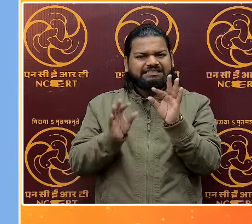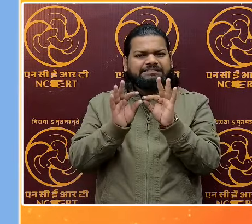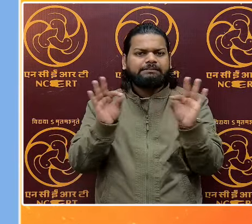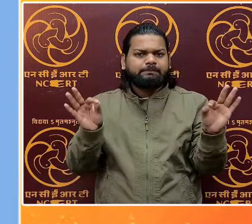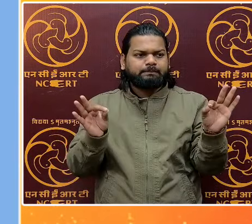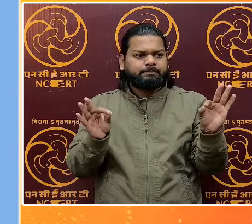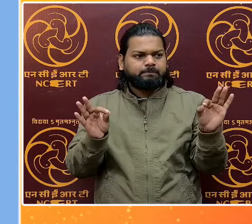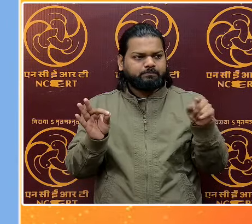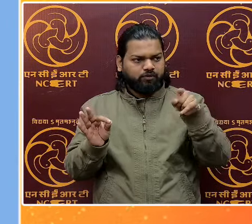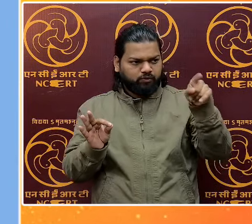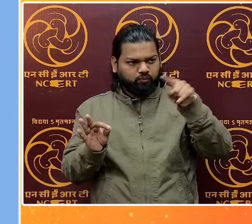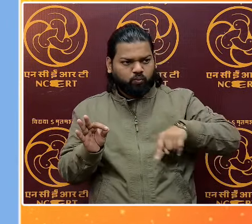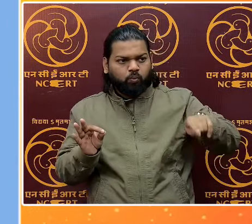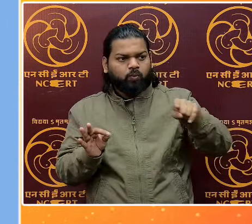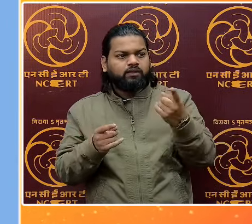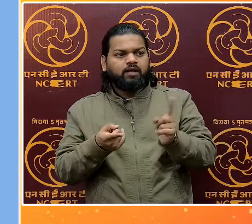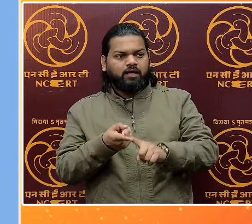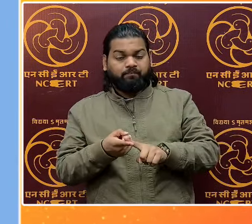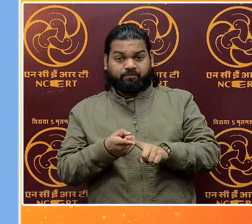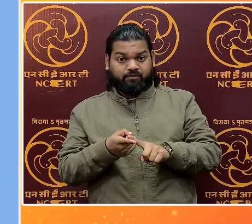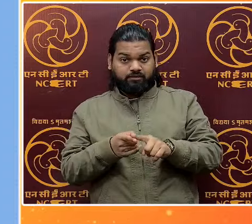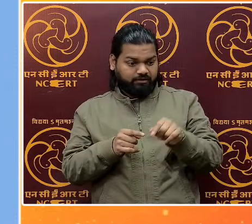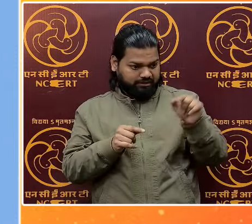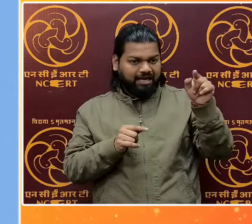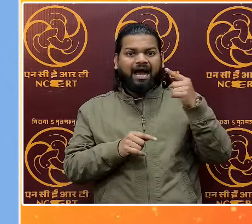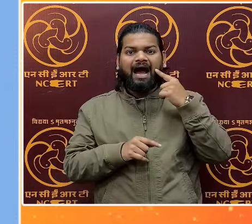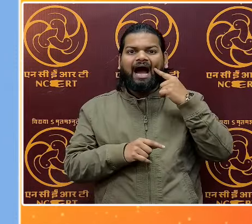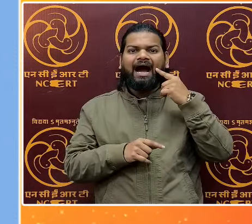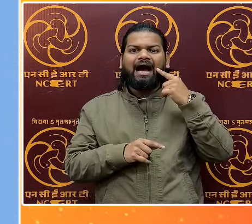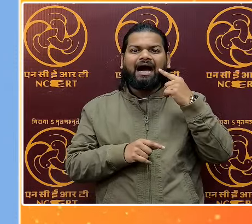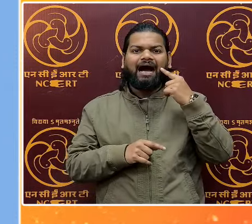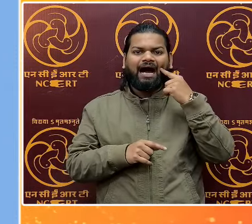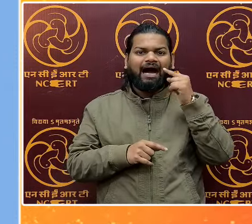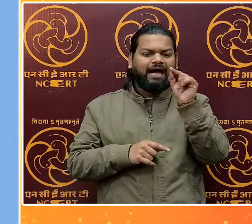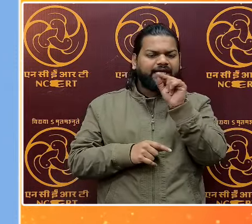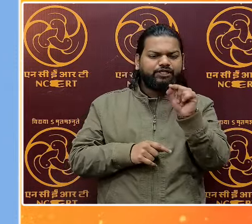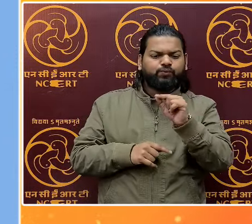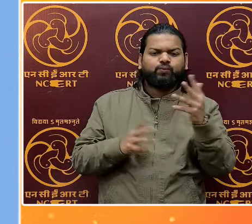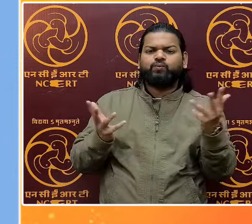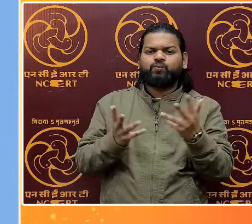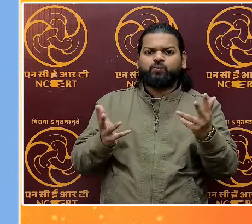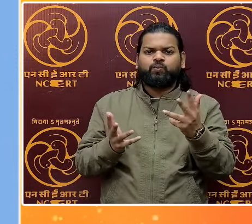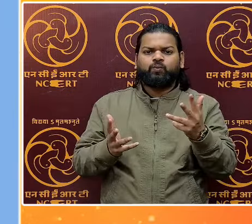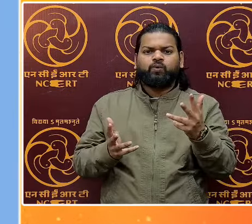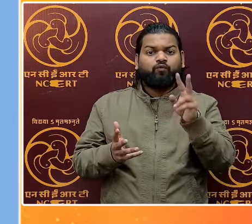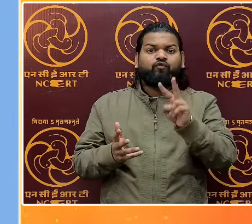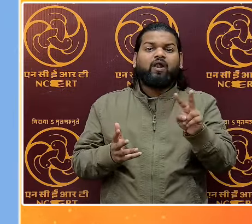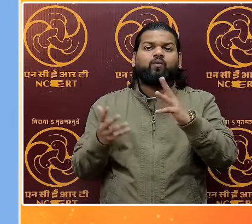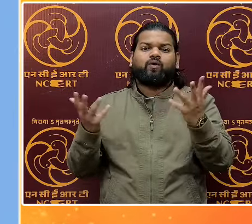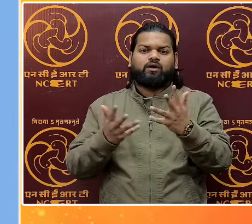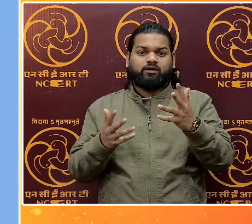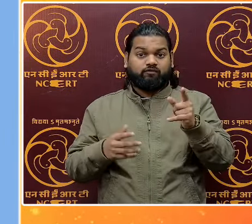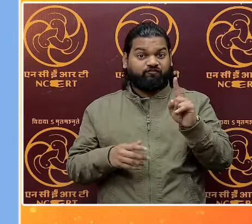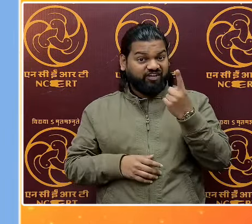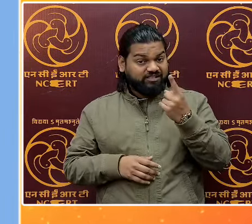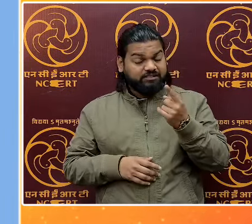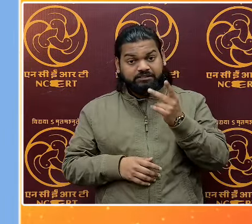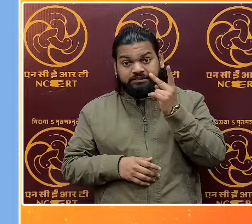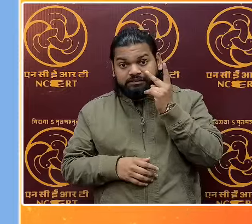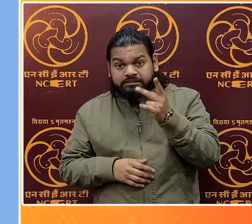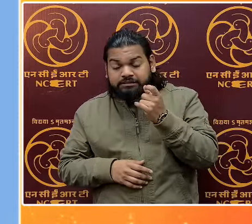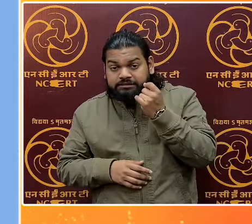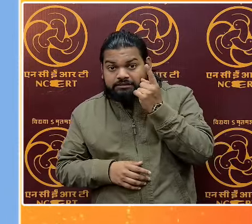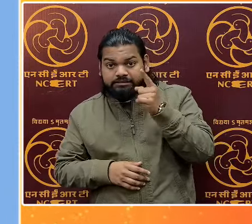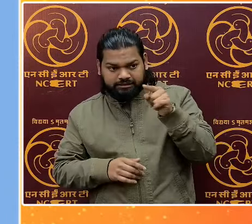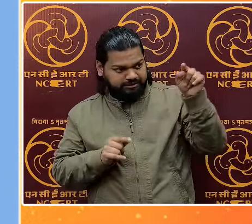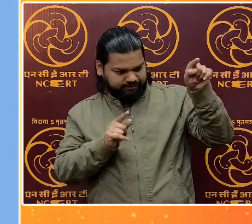of incidence and reflection, right? So you really need to understand it, that this angle